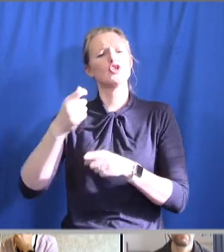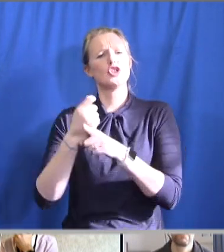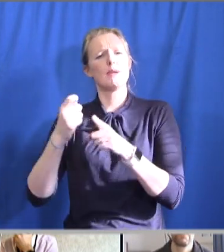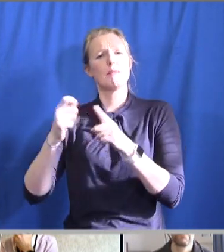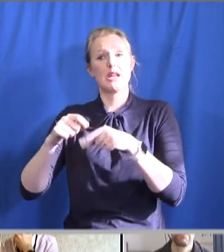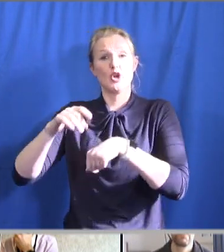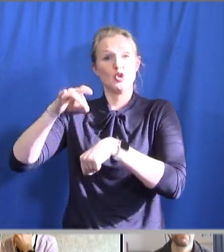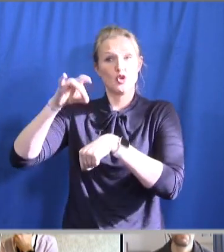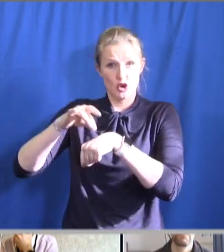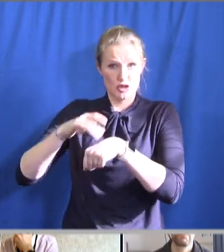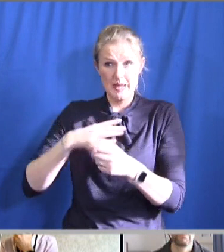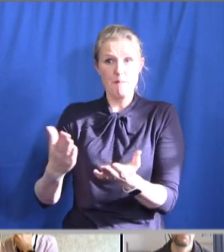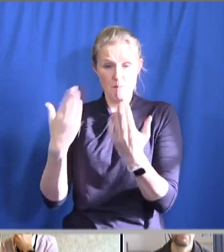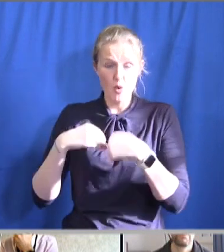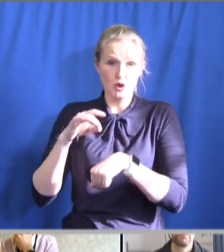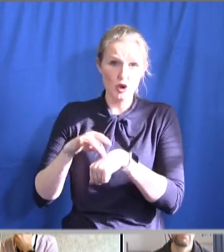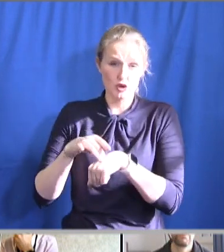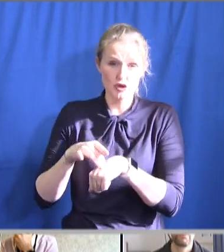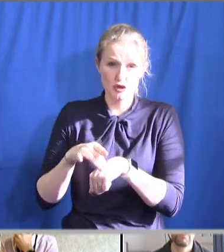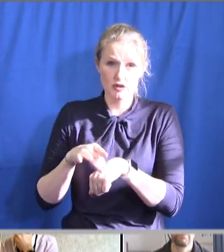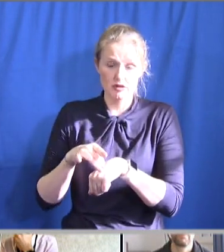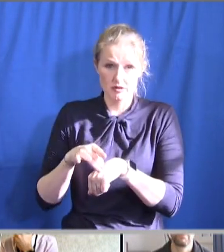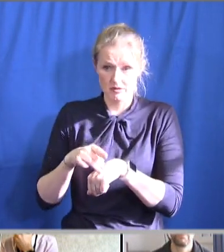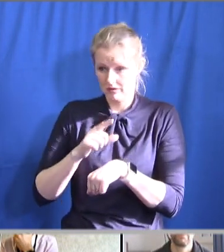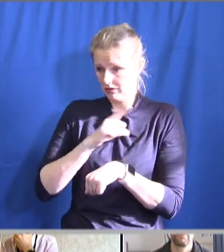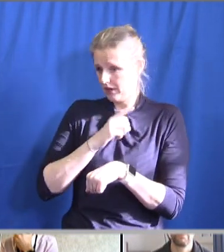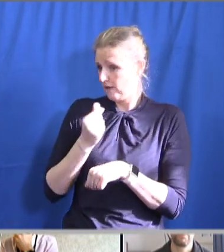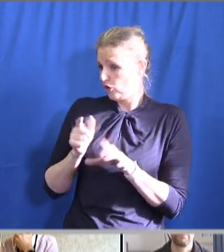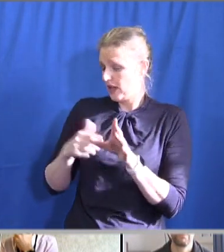GP training places. We've increased that significantly